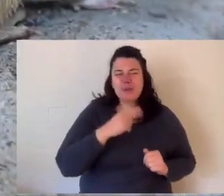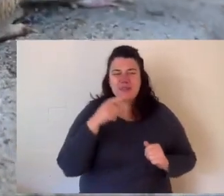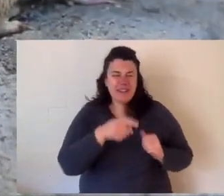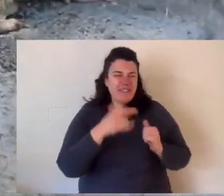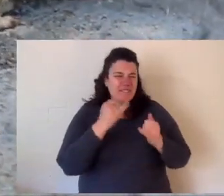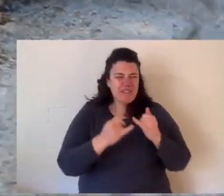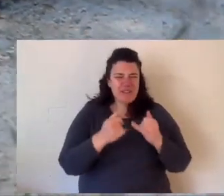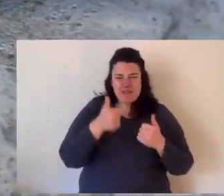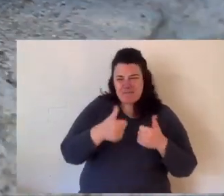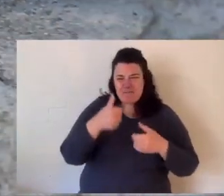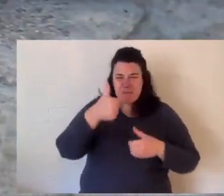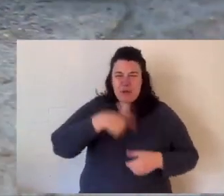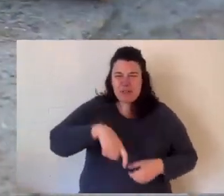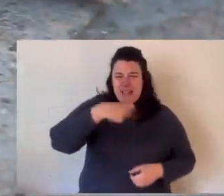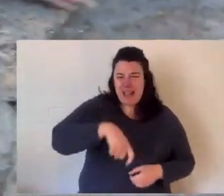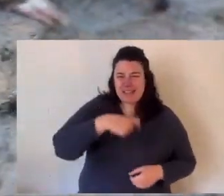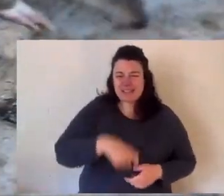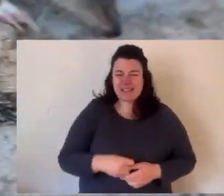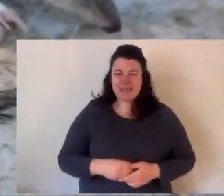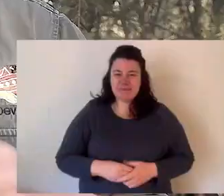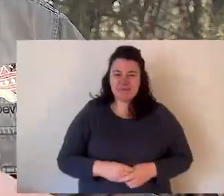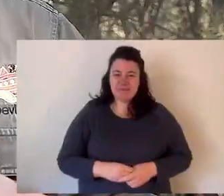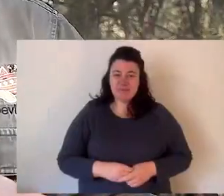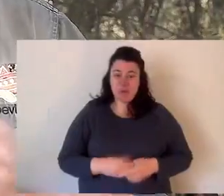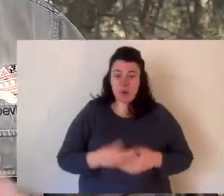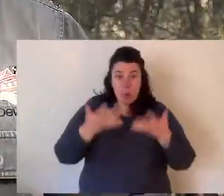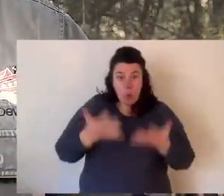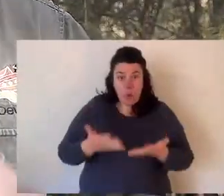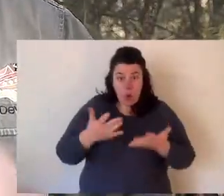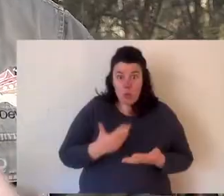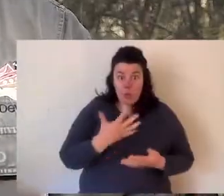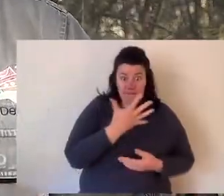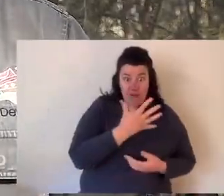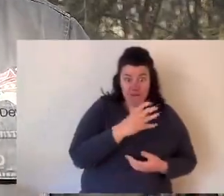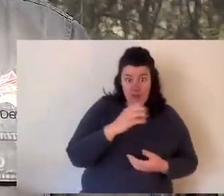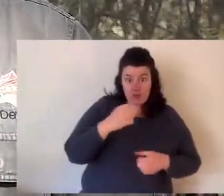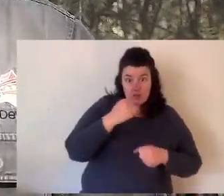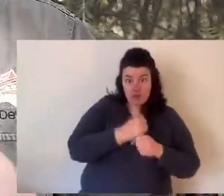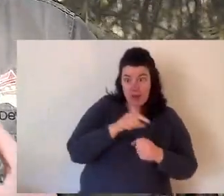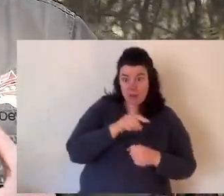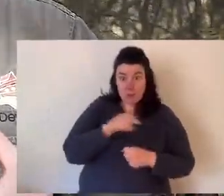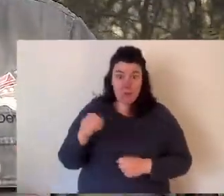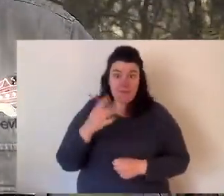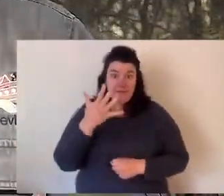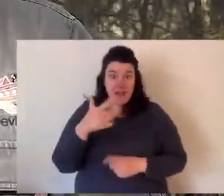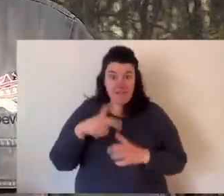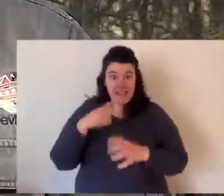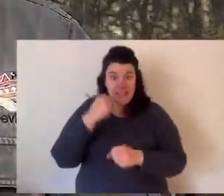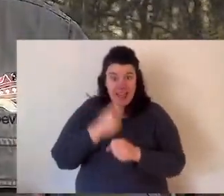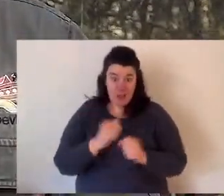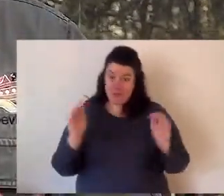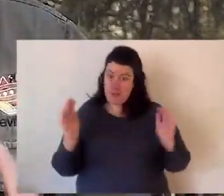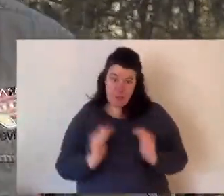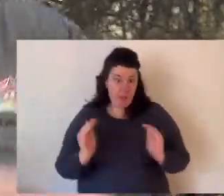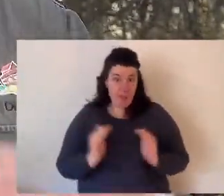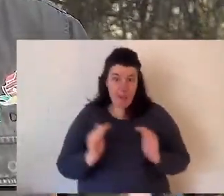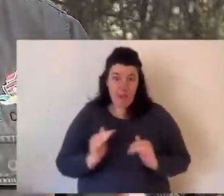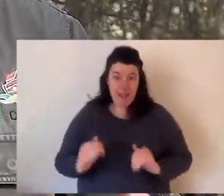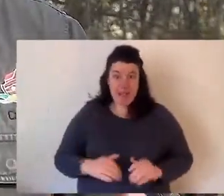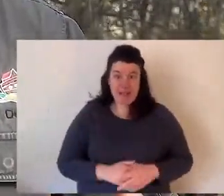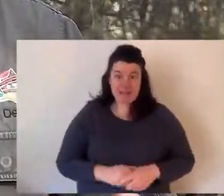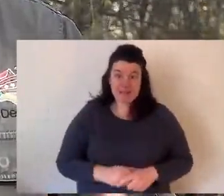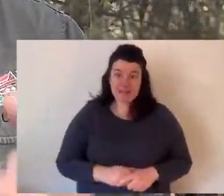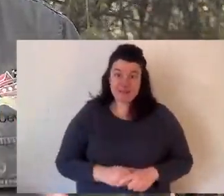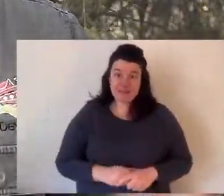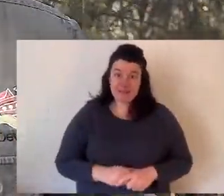They are full of character. Now critical weight range means that you weigh between 500 grams and 5